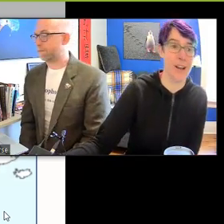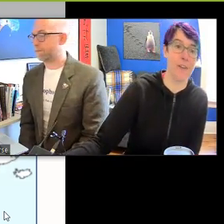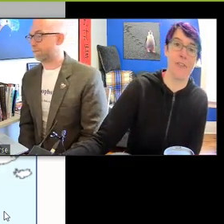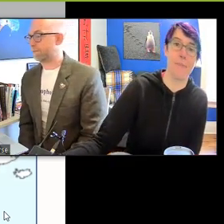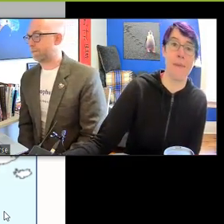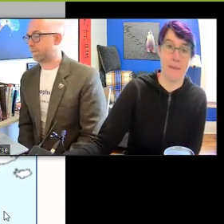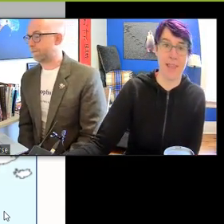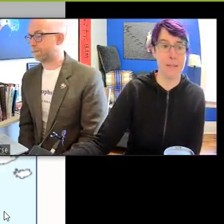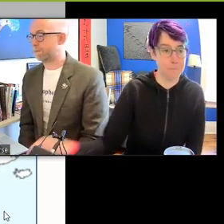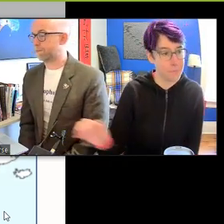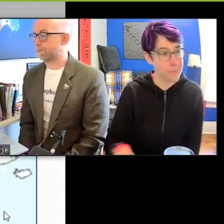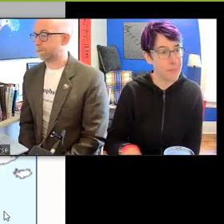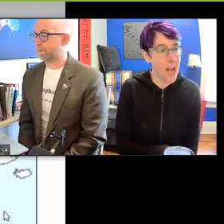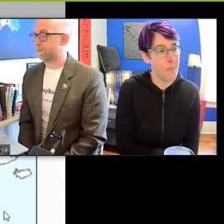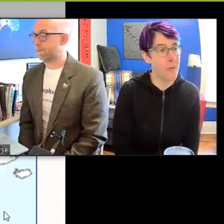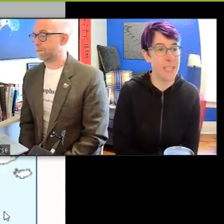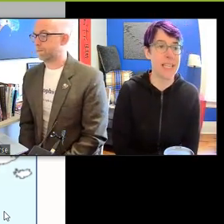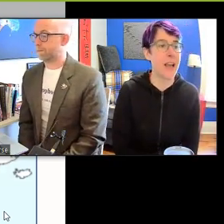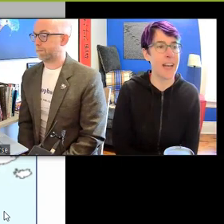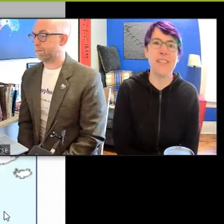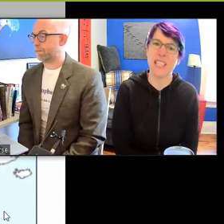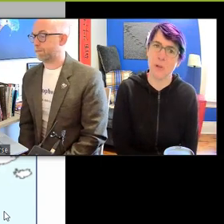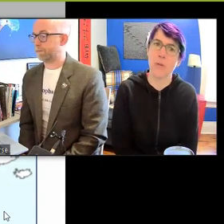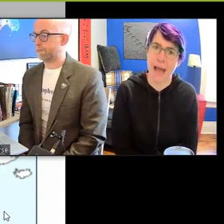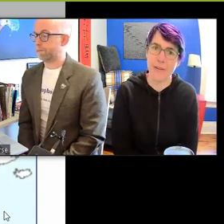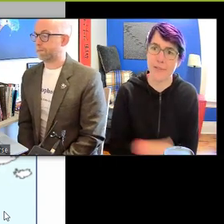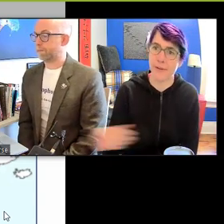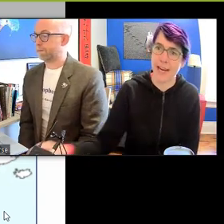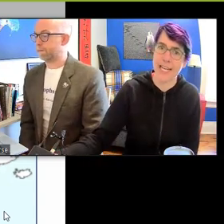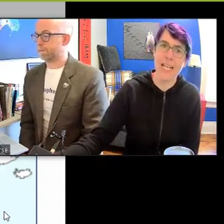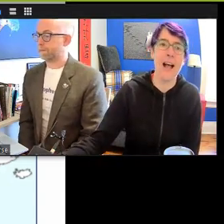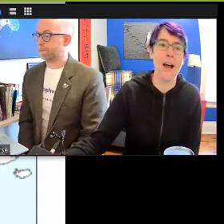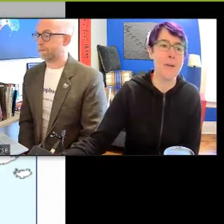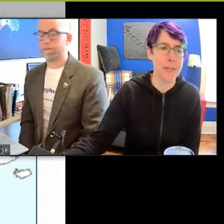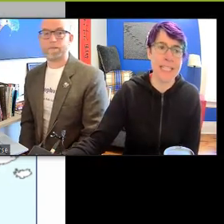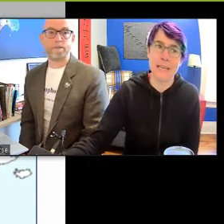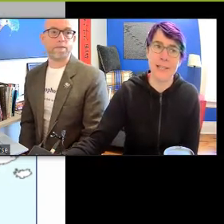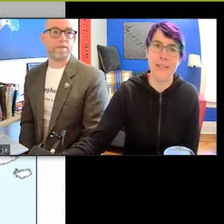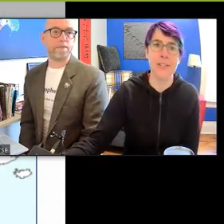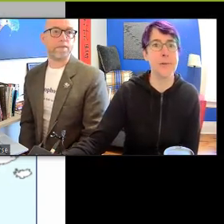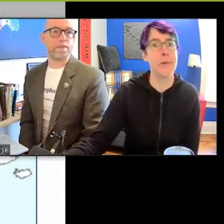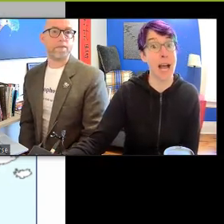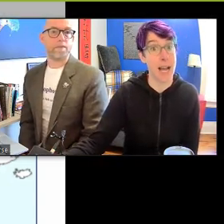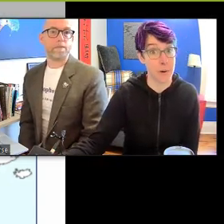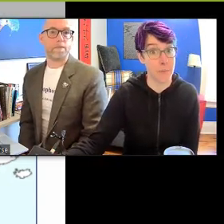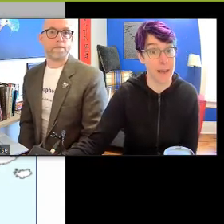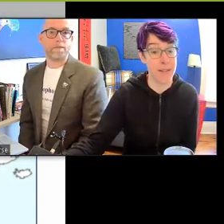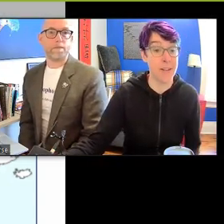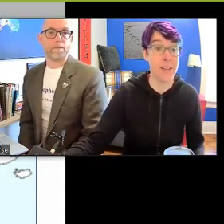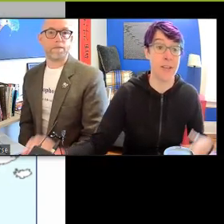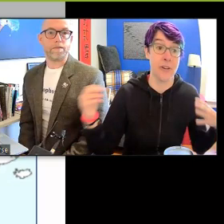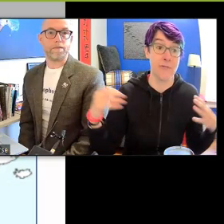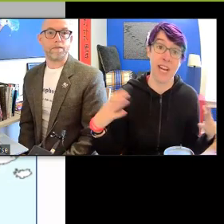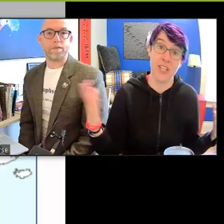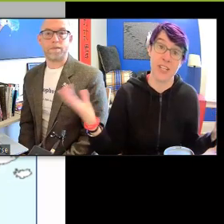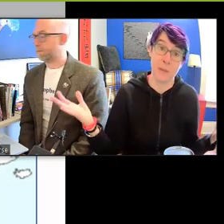expansion of the mammoth, we see kind of a similar pattern, right? Pretty similar to our pattern,